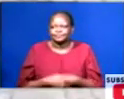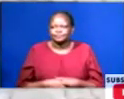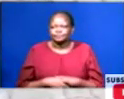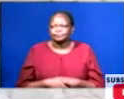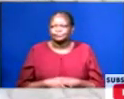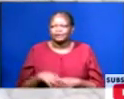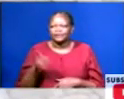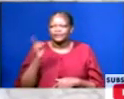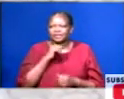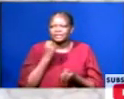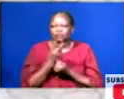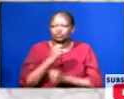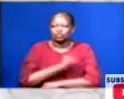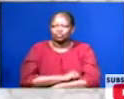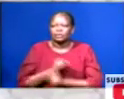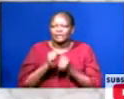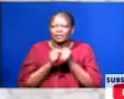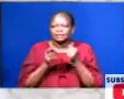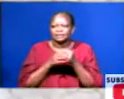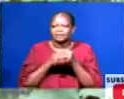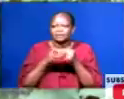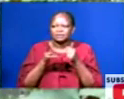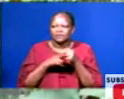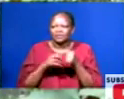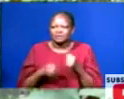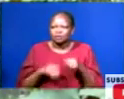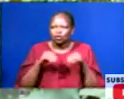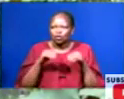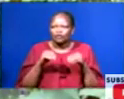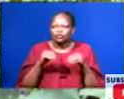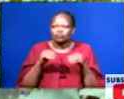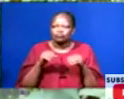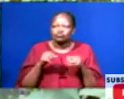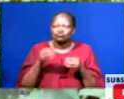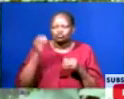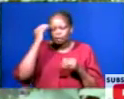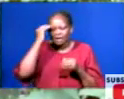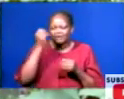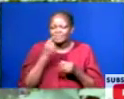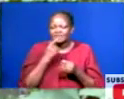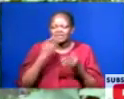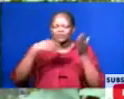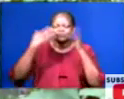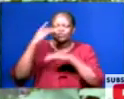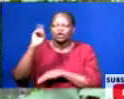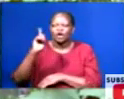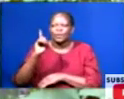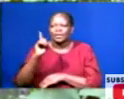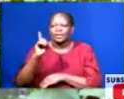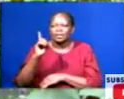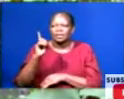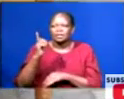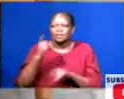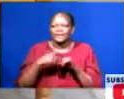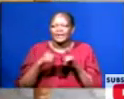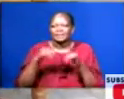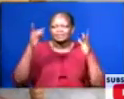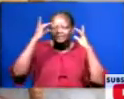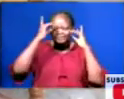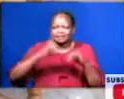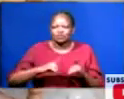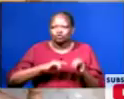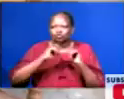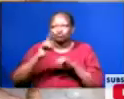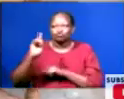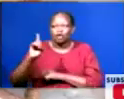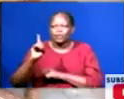completion of high school in 1970, he qualified to pursue medicine at the University of Nairobi, but chose to move to the city